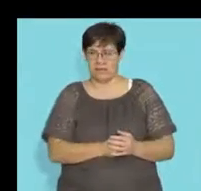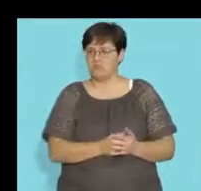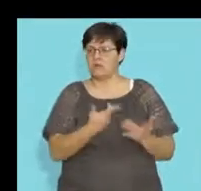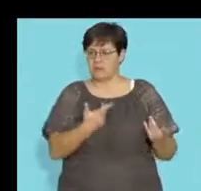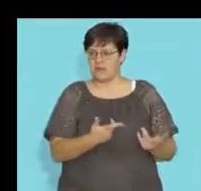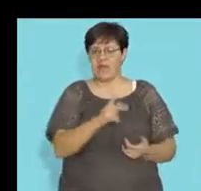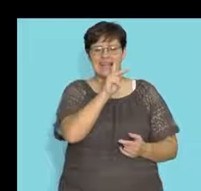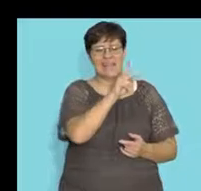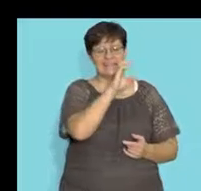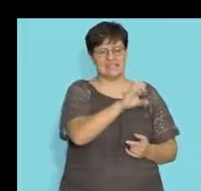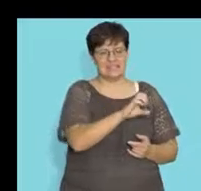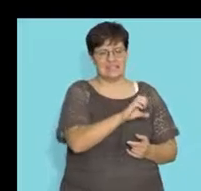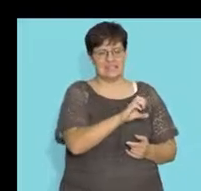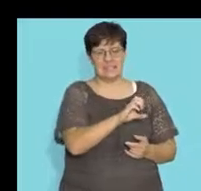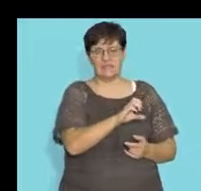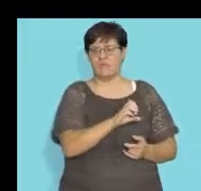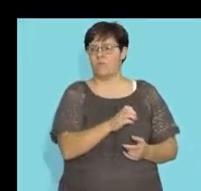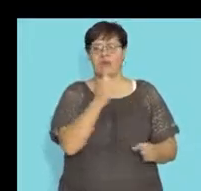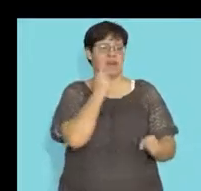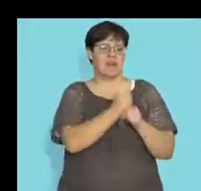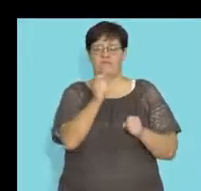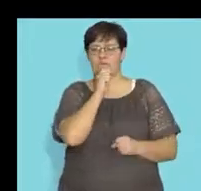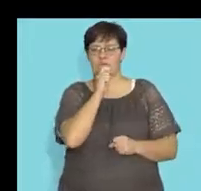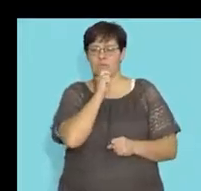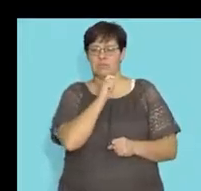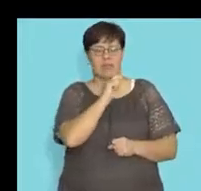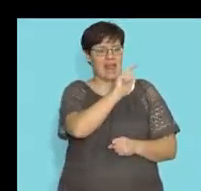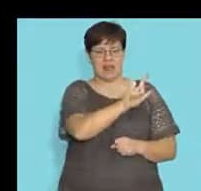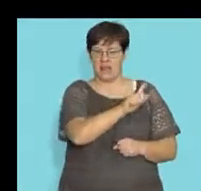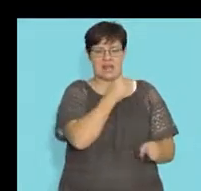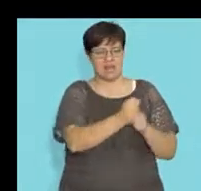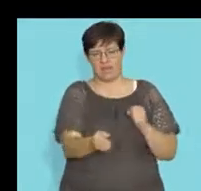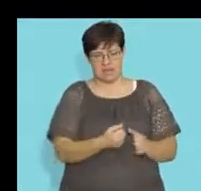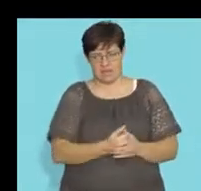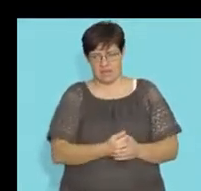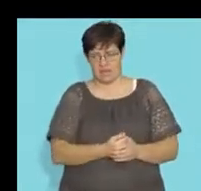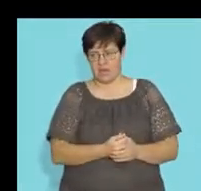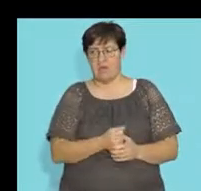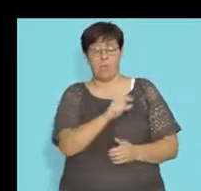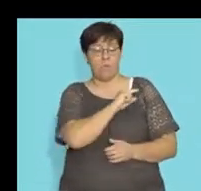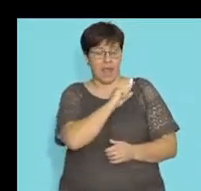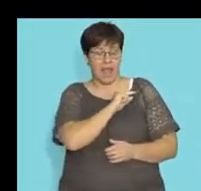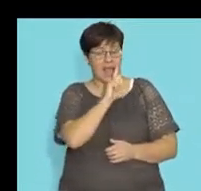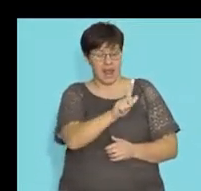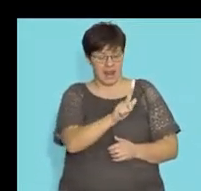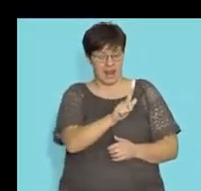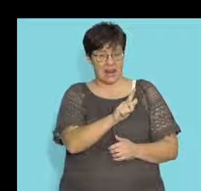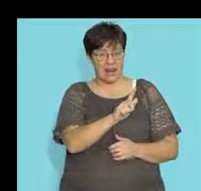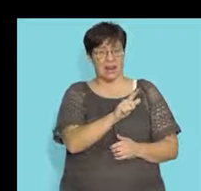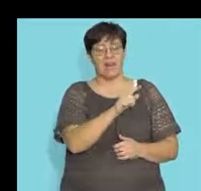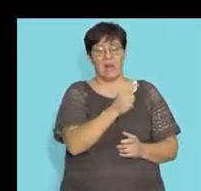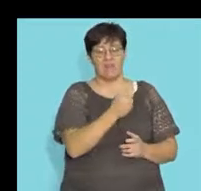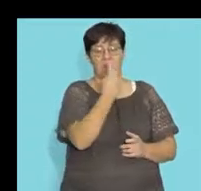water and water. But we know when we do the Kc expression, we never use liquids